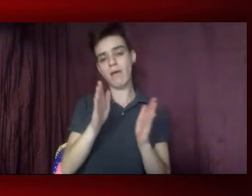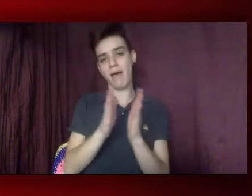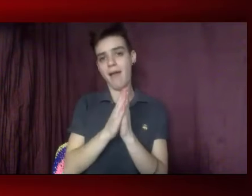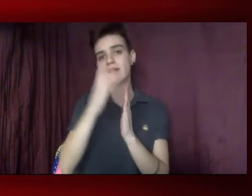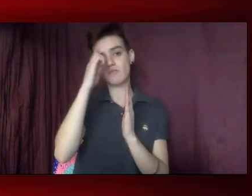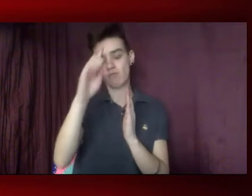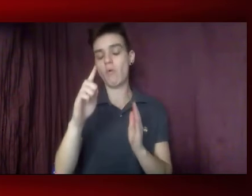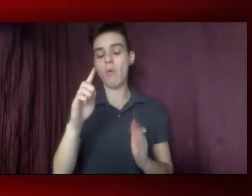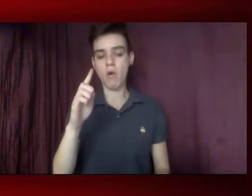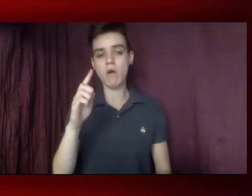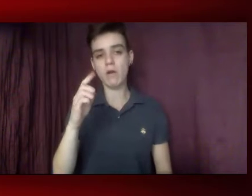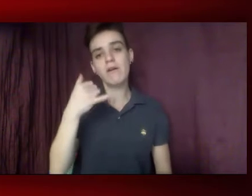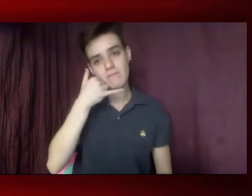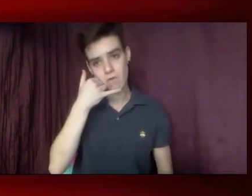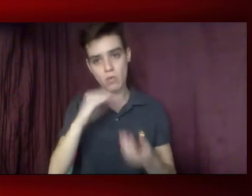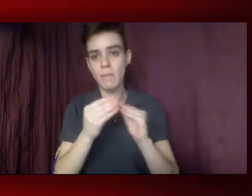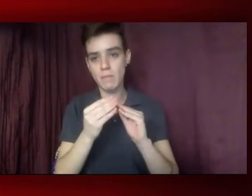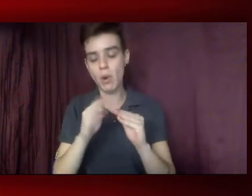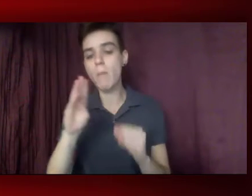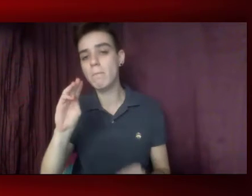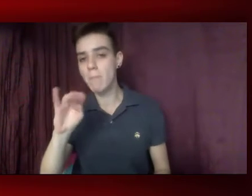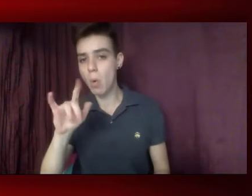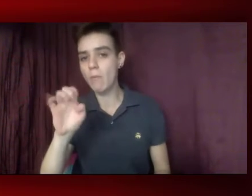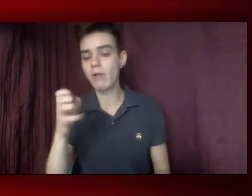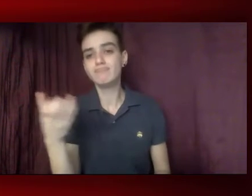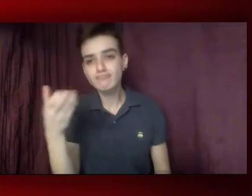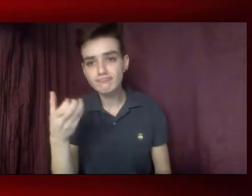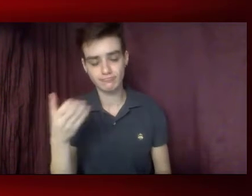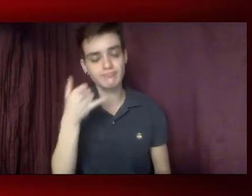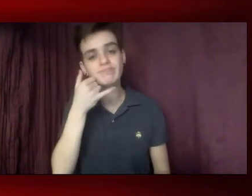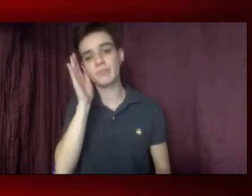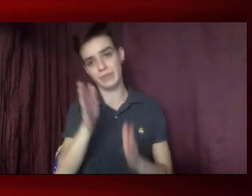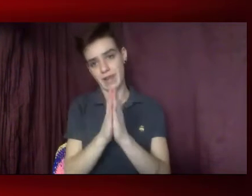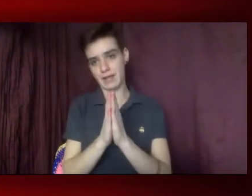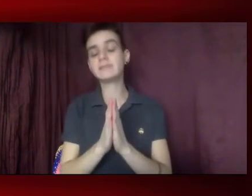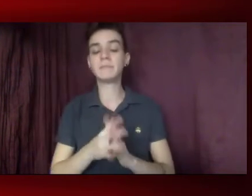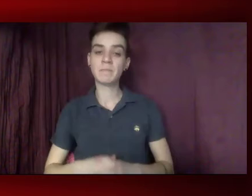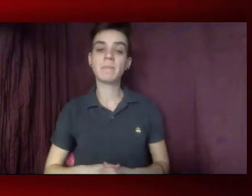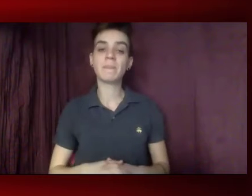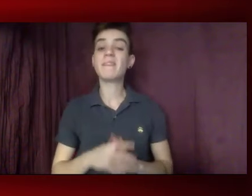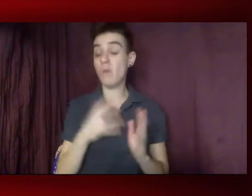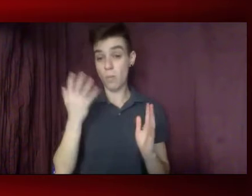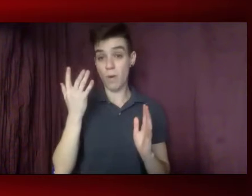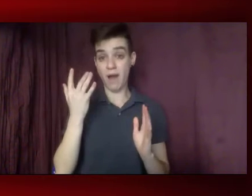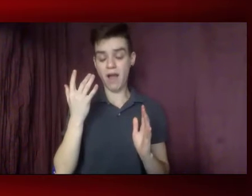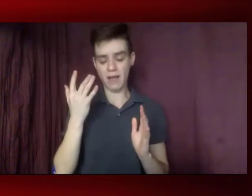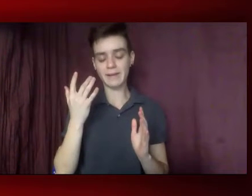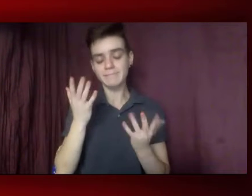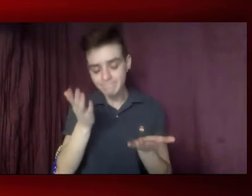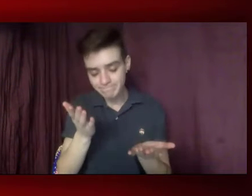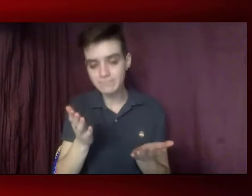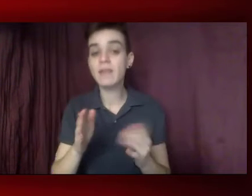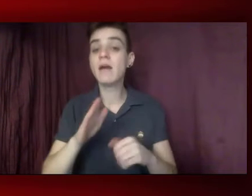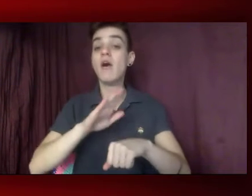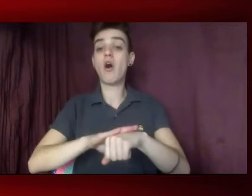use Soapbox Mobile on your desktop or laptop. And that is because on Wednesday, we will